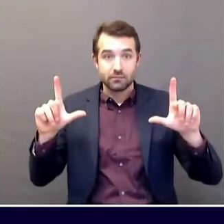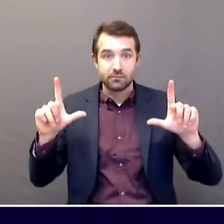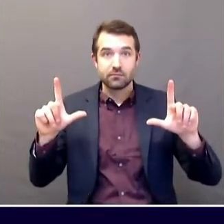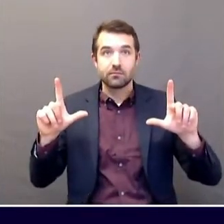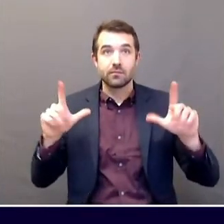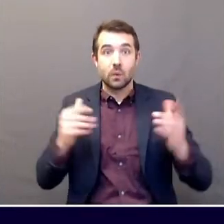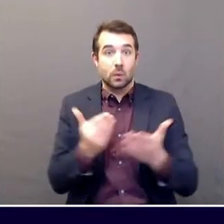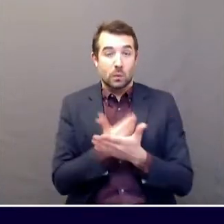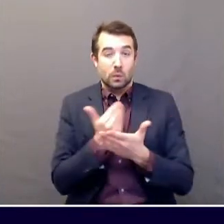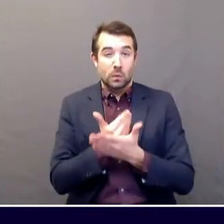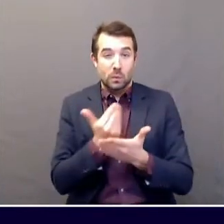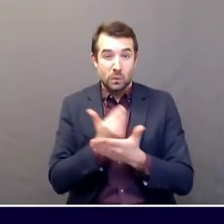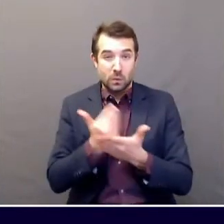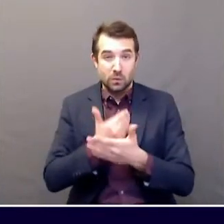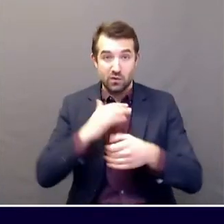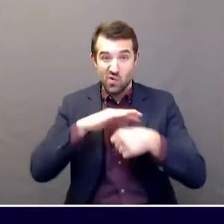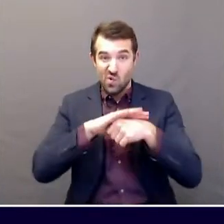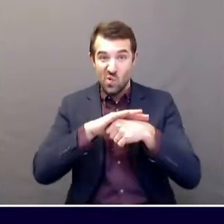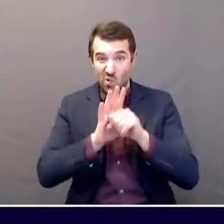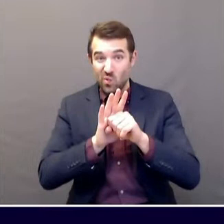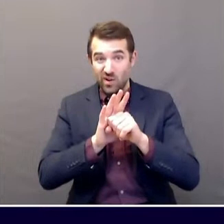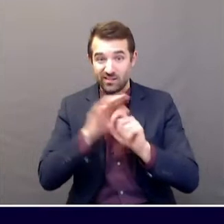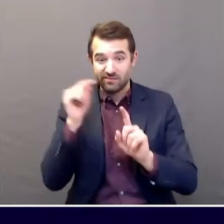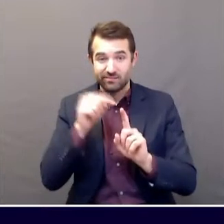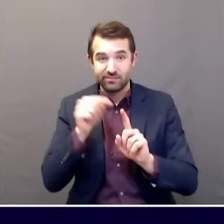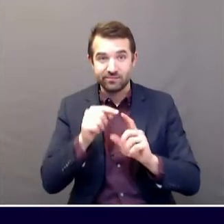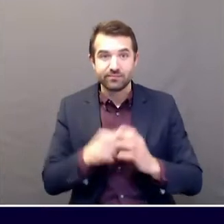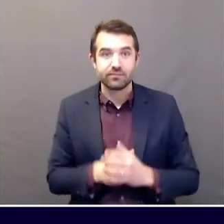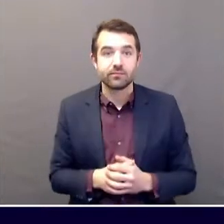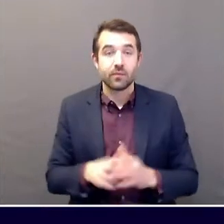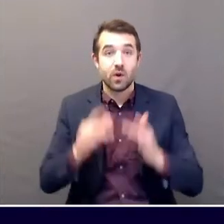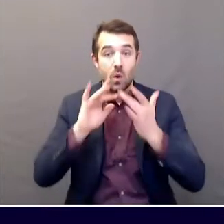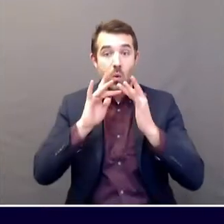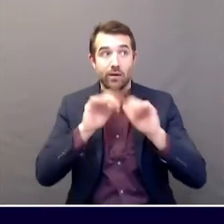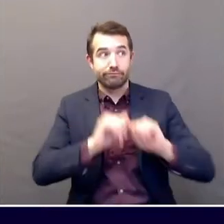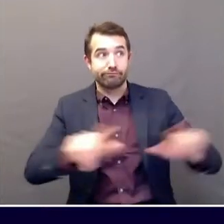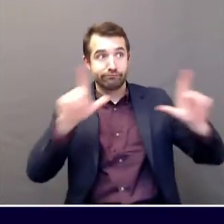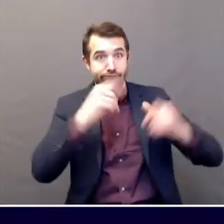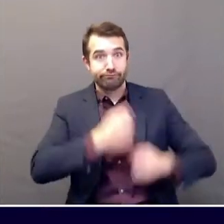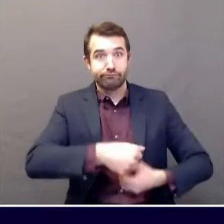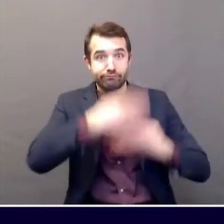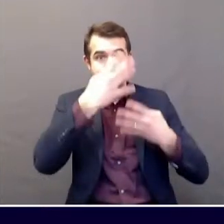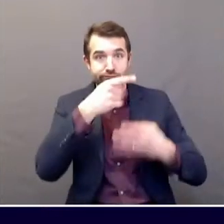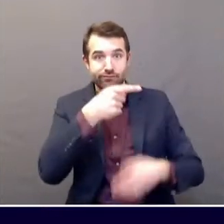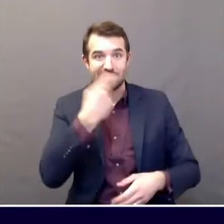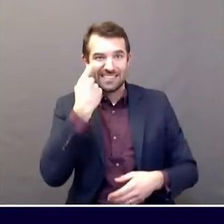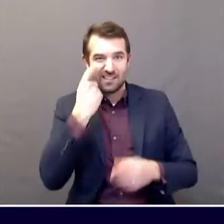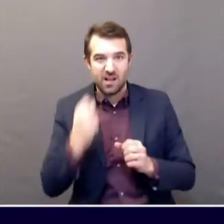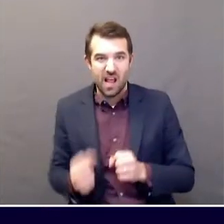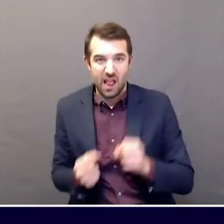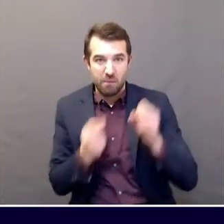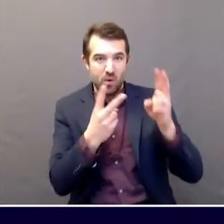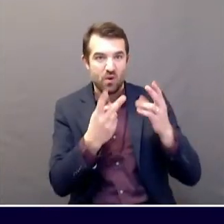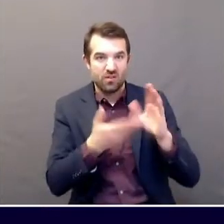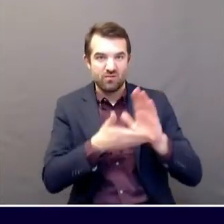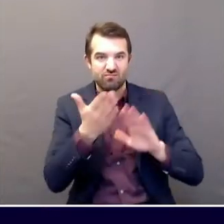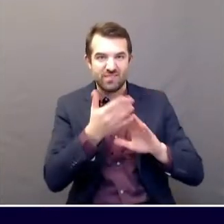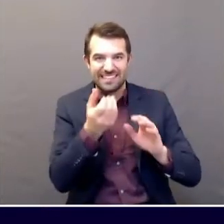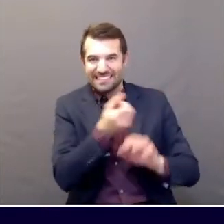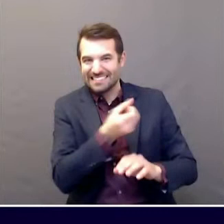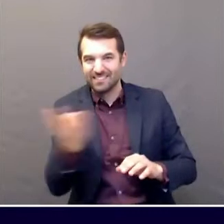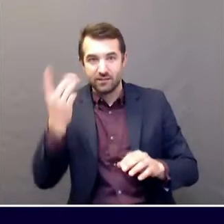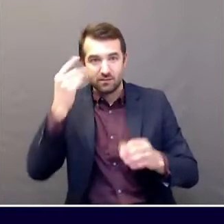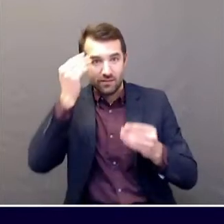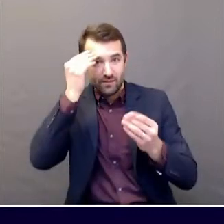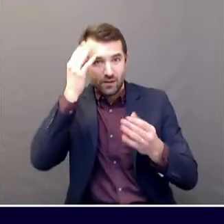COVID-19 vaccine and vaccination dashboard that we've just put up. It has a number of pieces of data on it, including where folks are